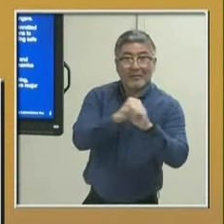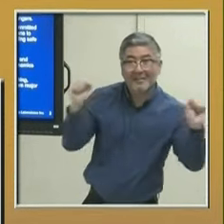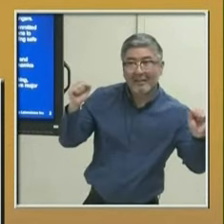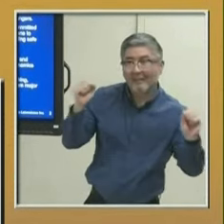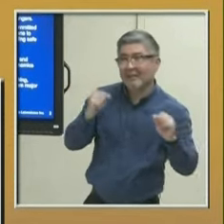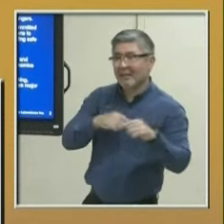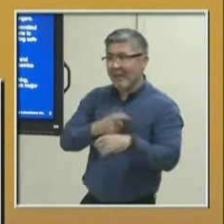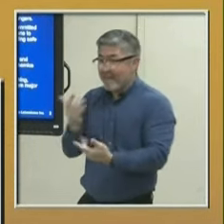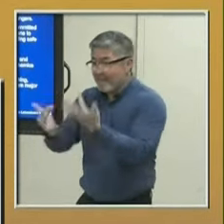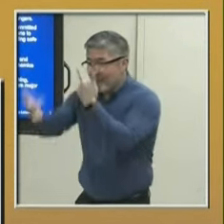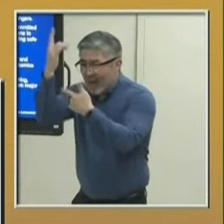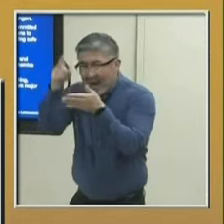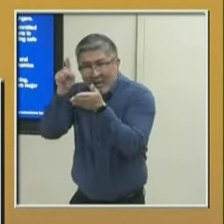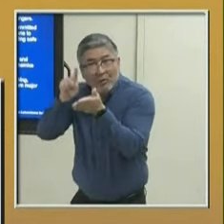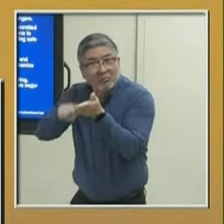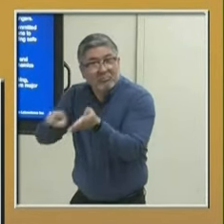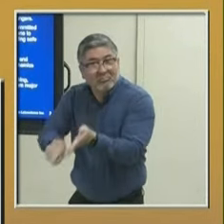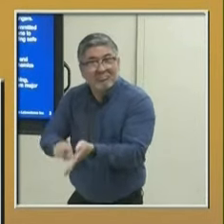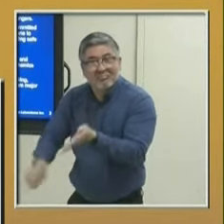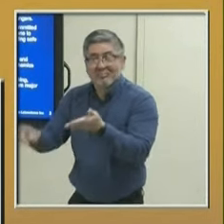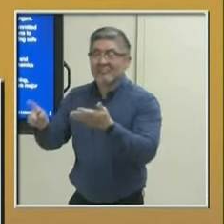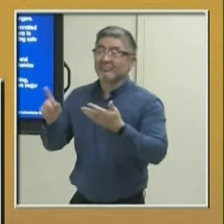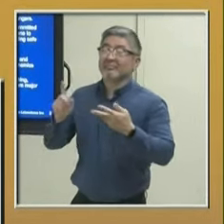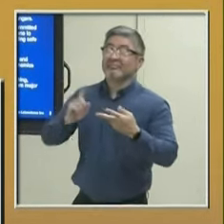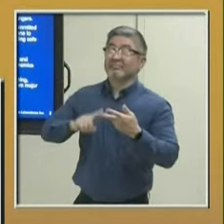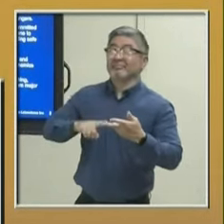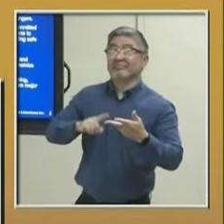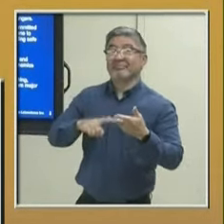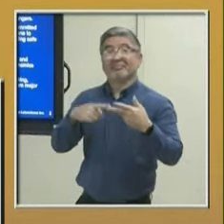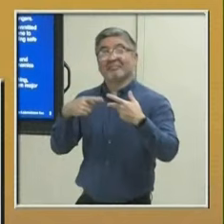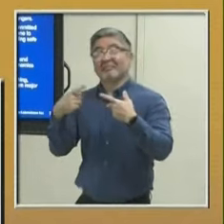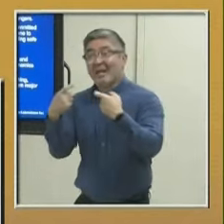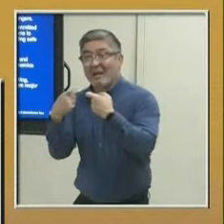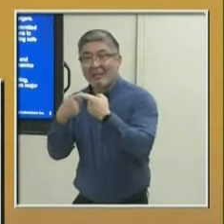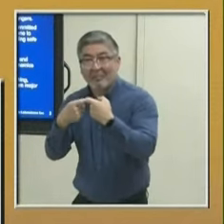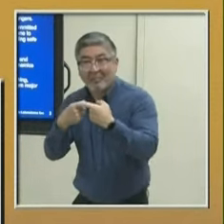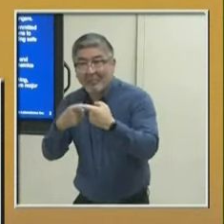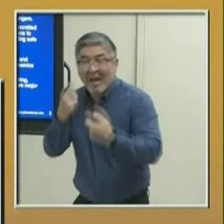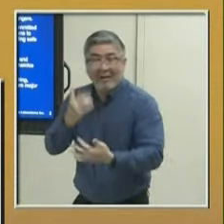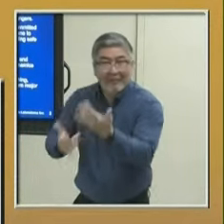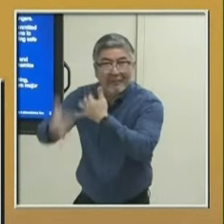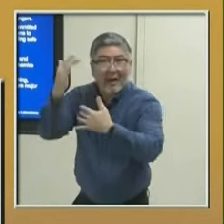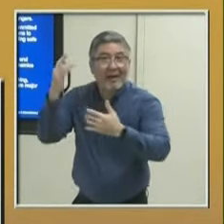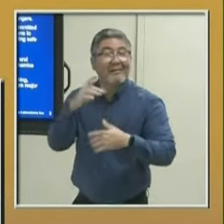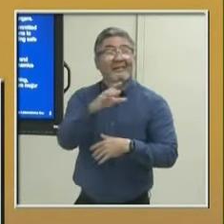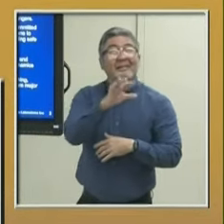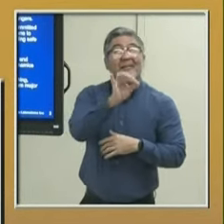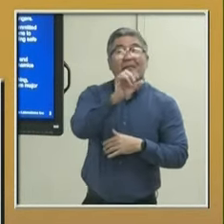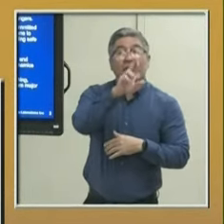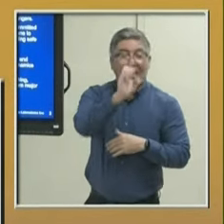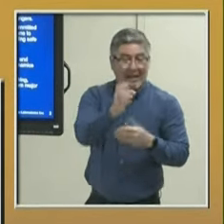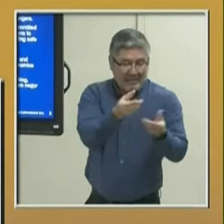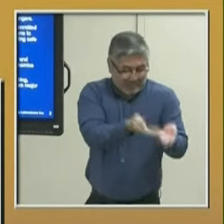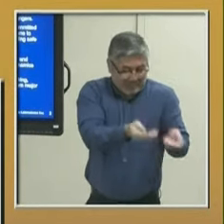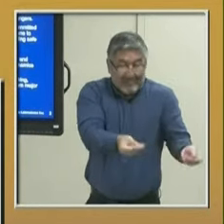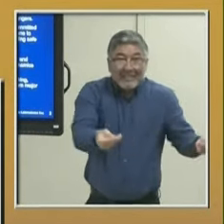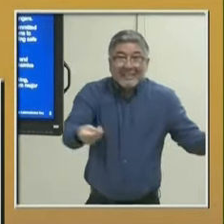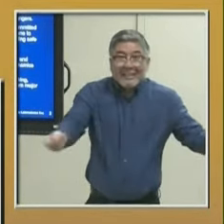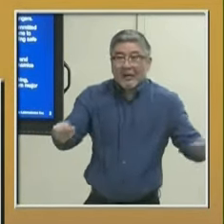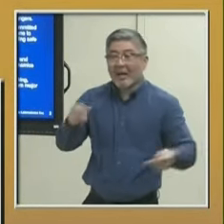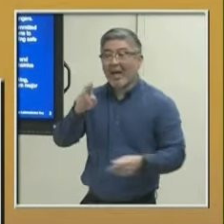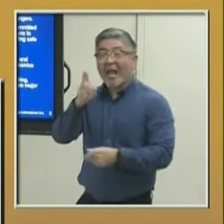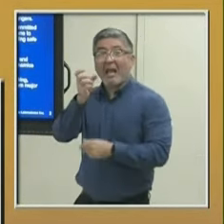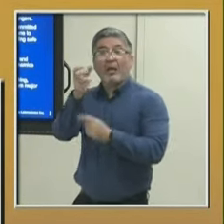fire investigation, battery fire safety, fire dynamics and materials, and of course, wildland-urban